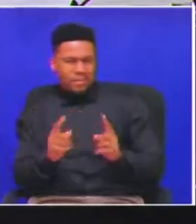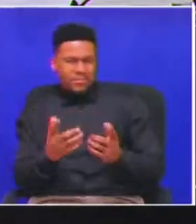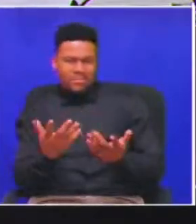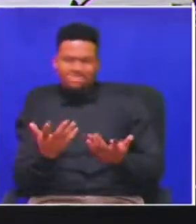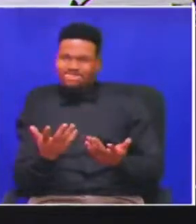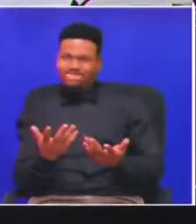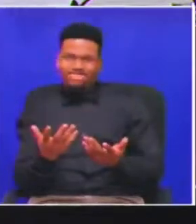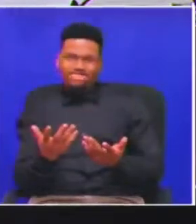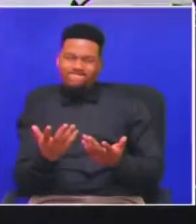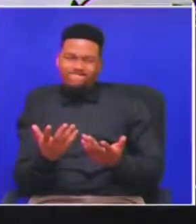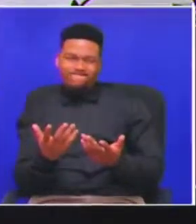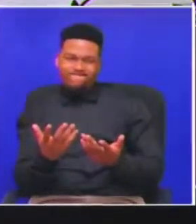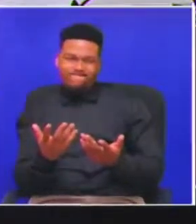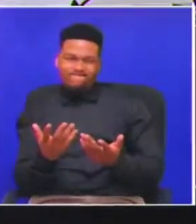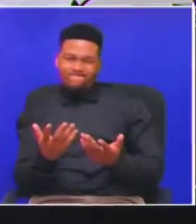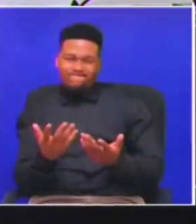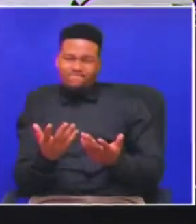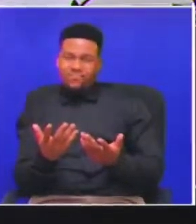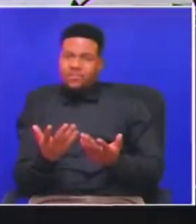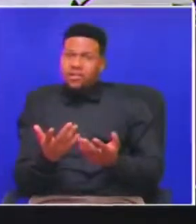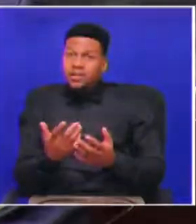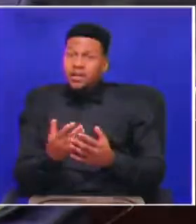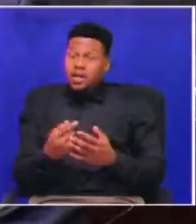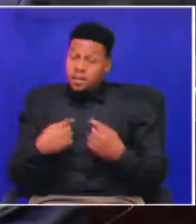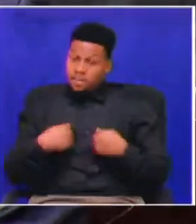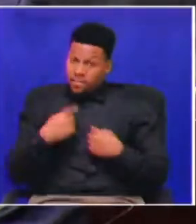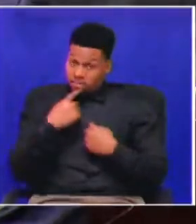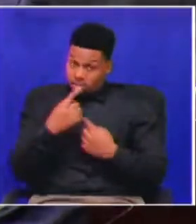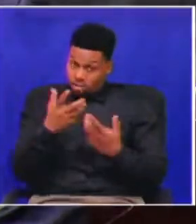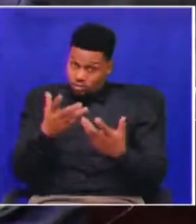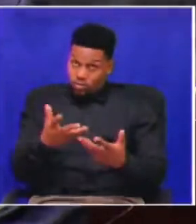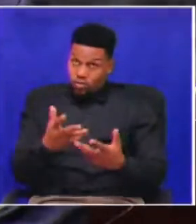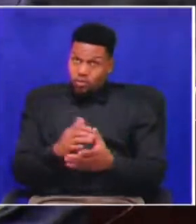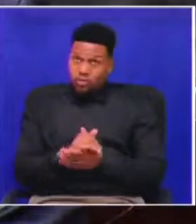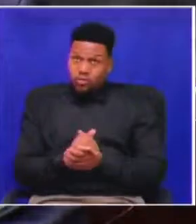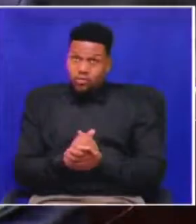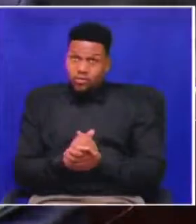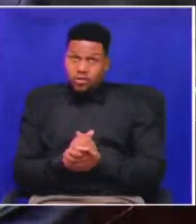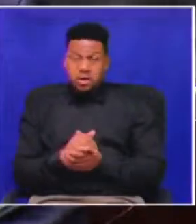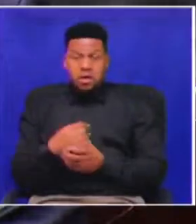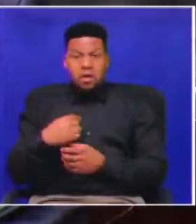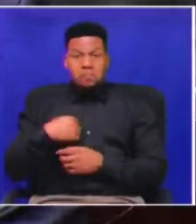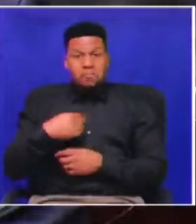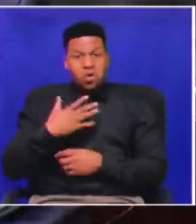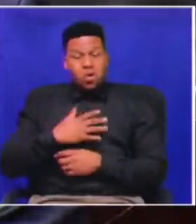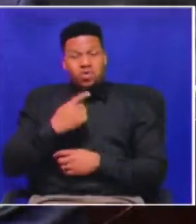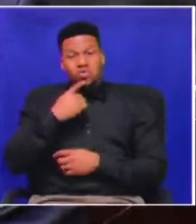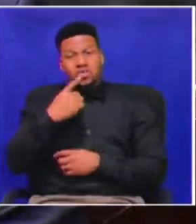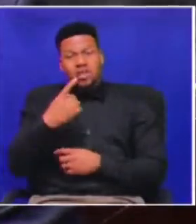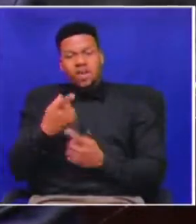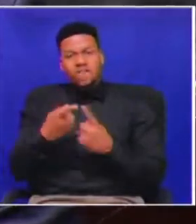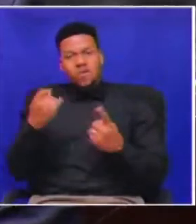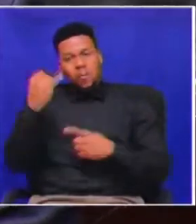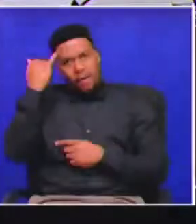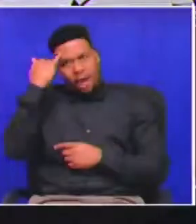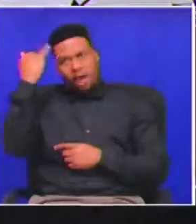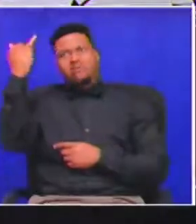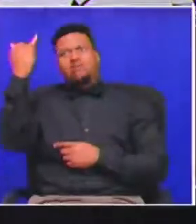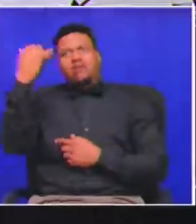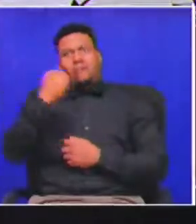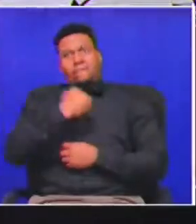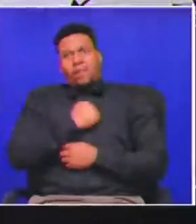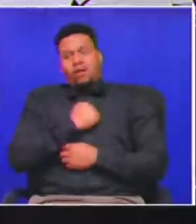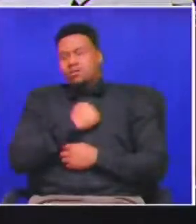now, let me say this to you, and I don't say it from an ideological point of view. There's